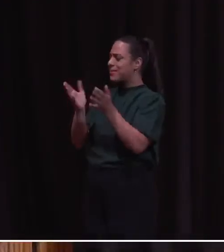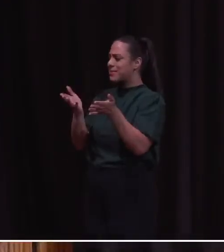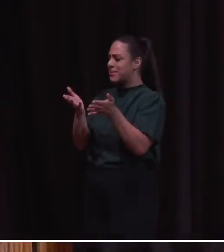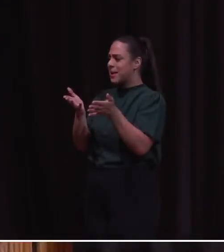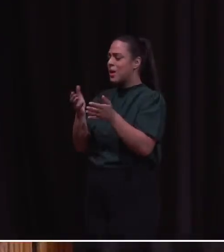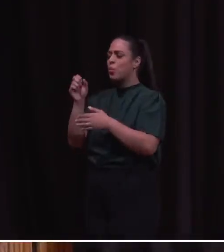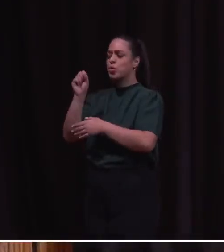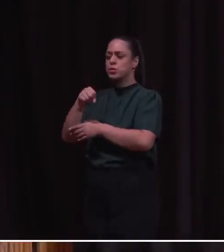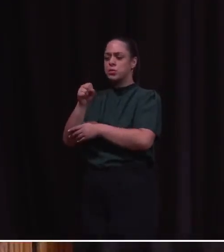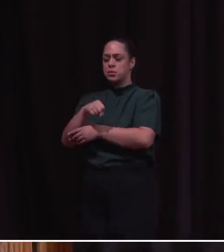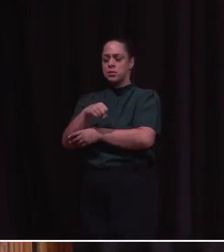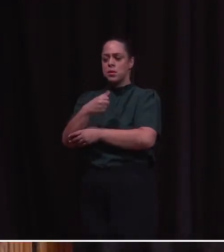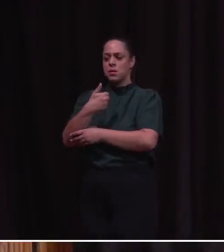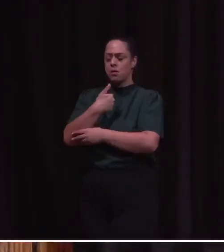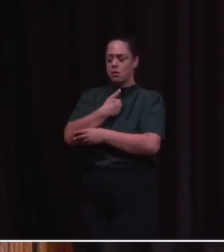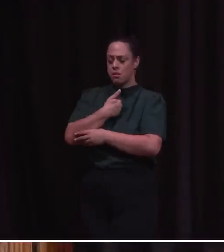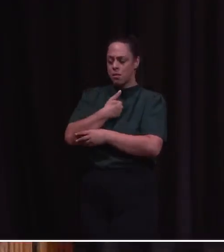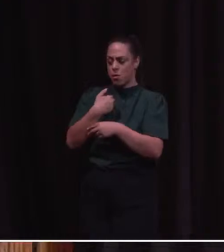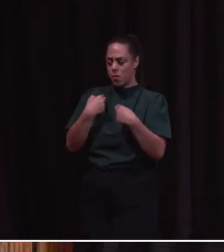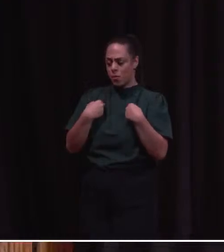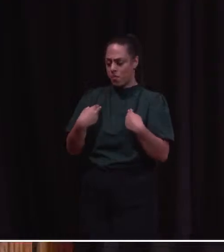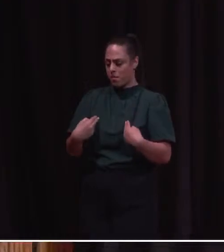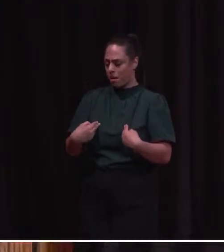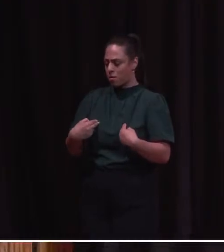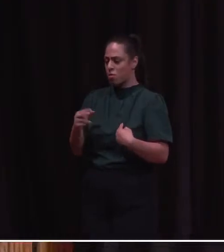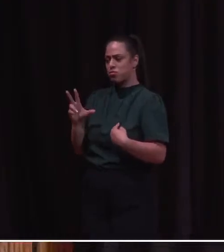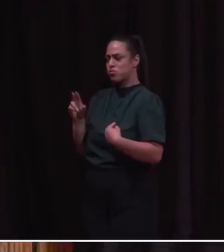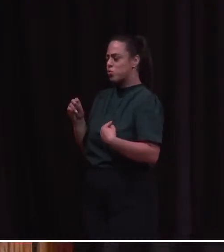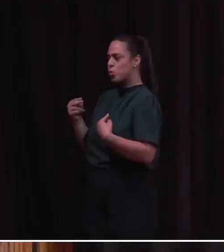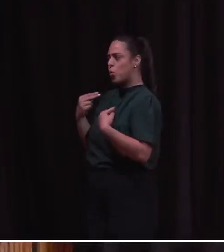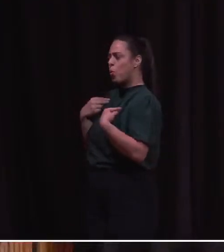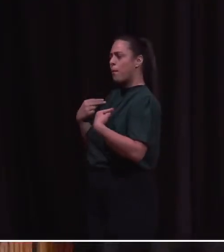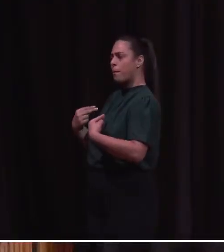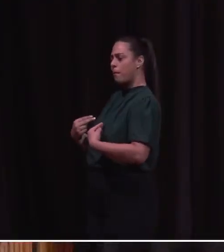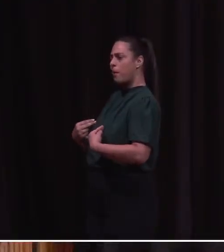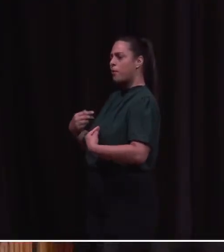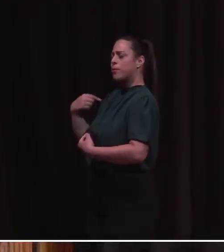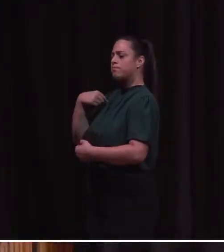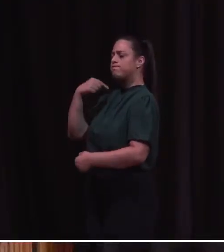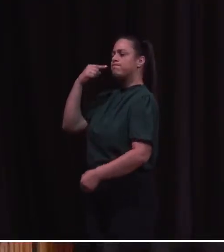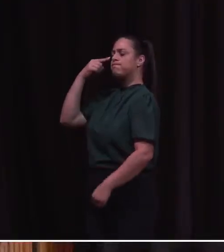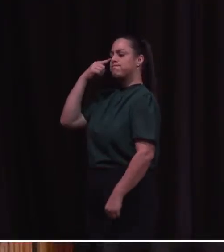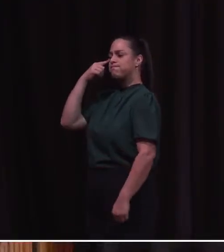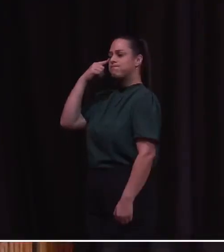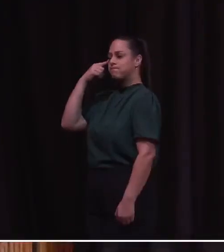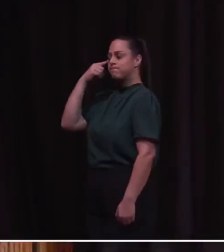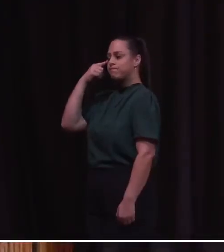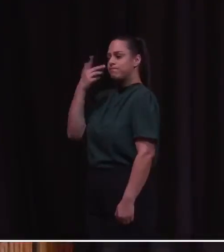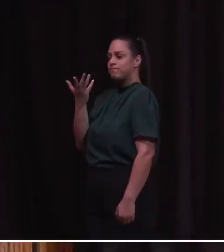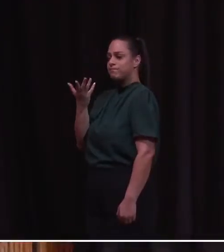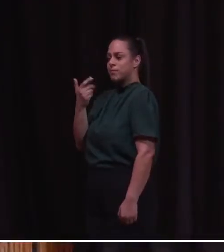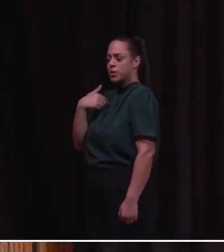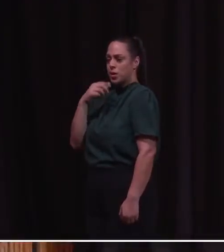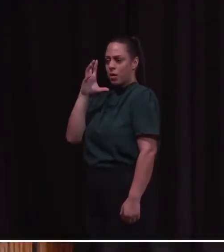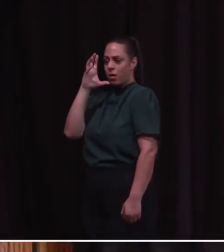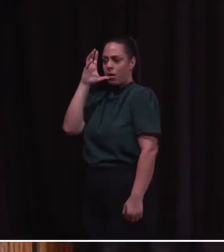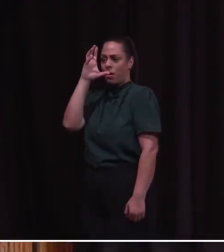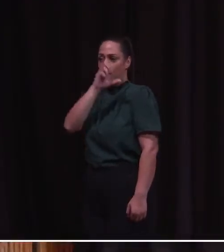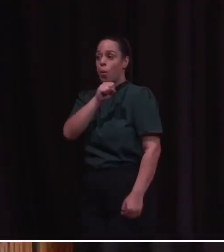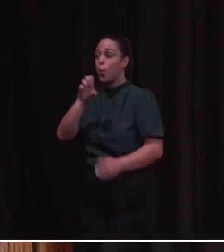who are human and those who are not, when I see what is happening in Gaza.